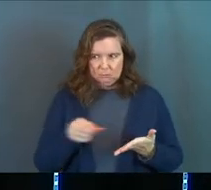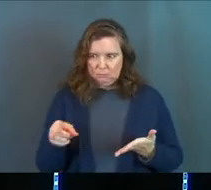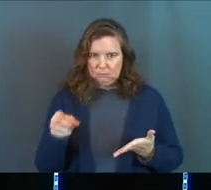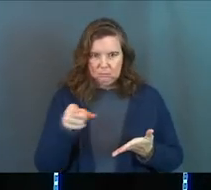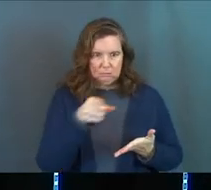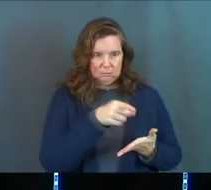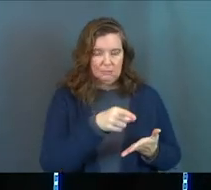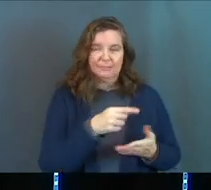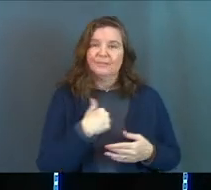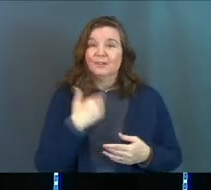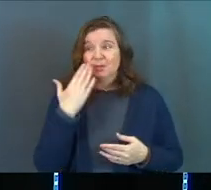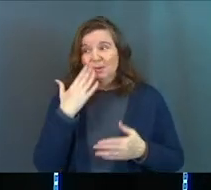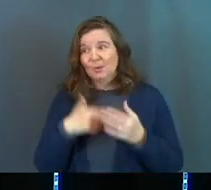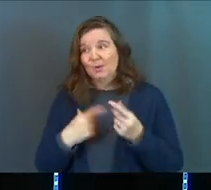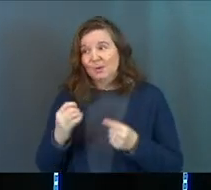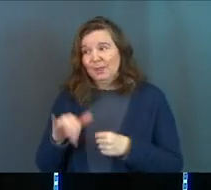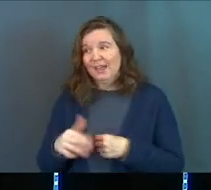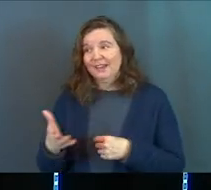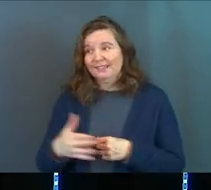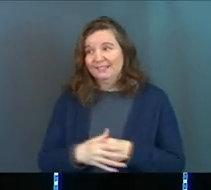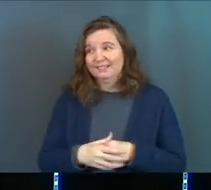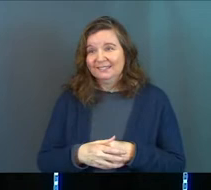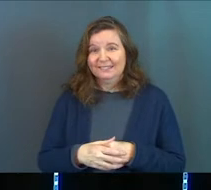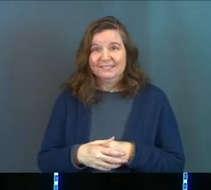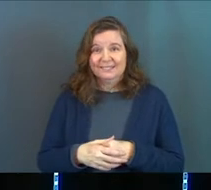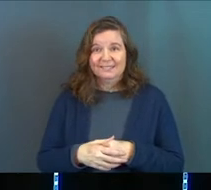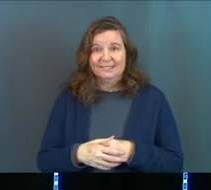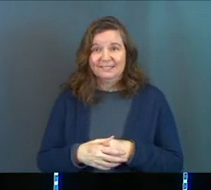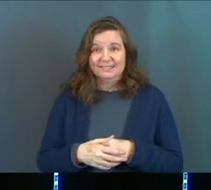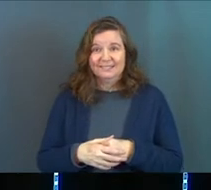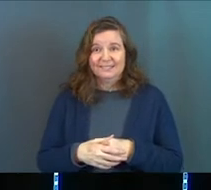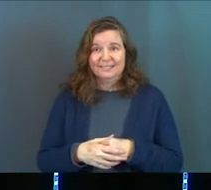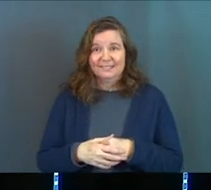It's like, you know what to do with it, dude.